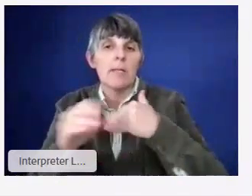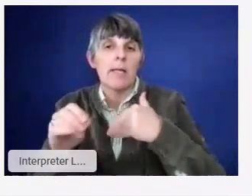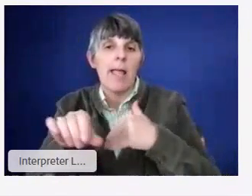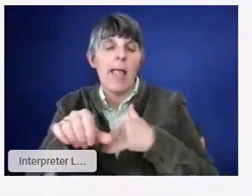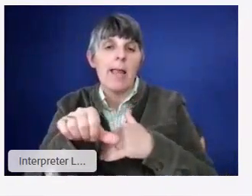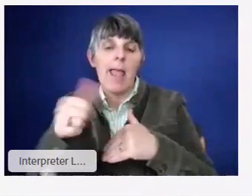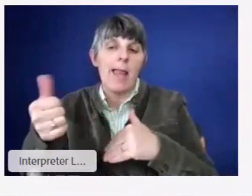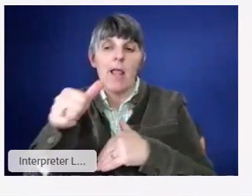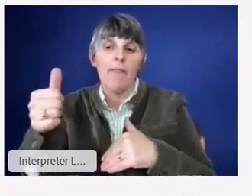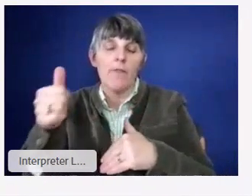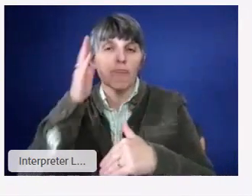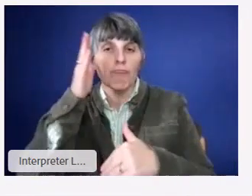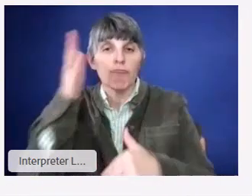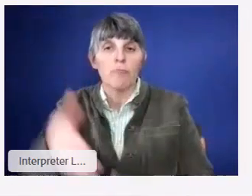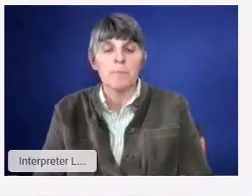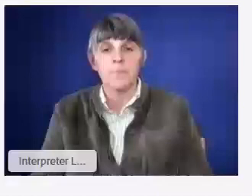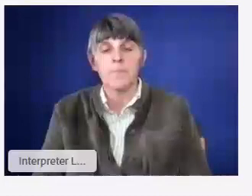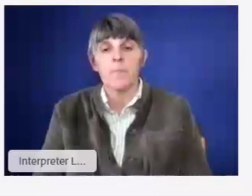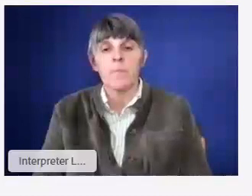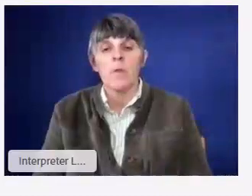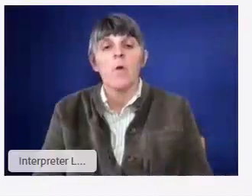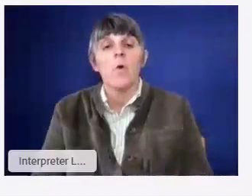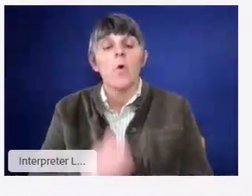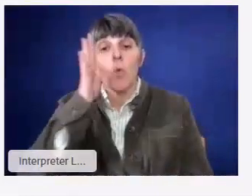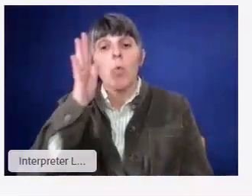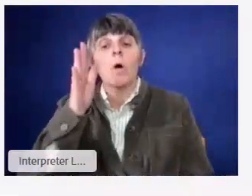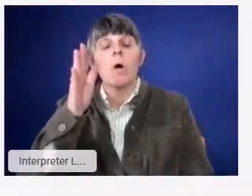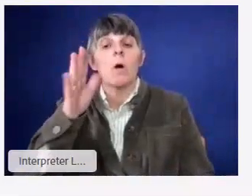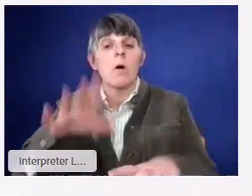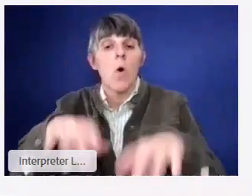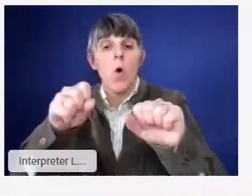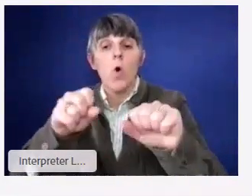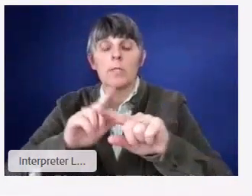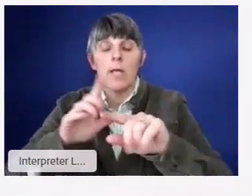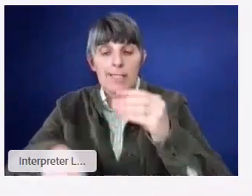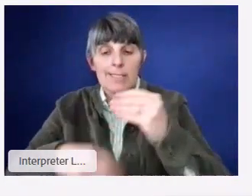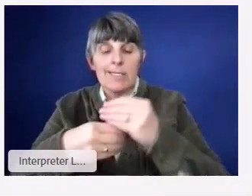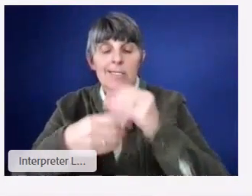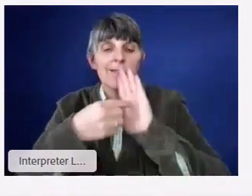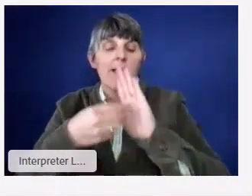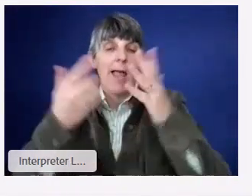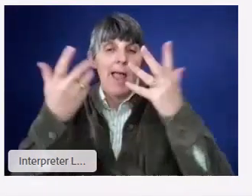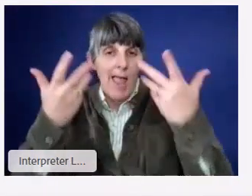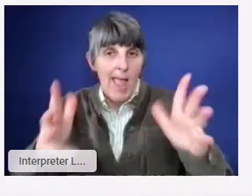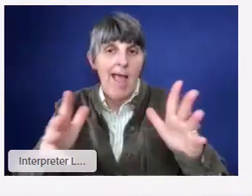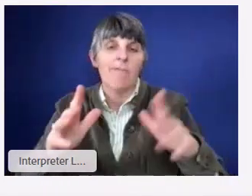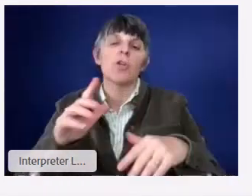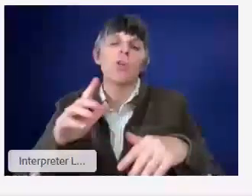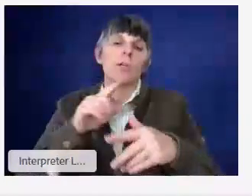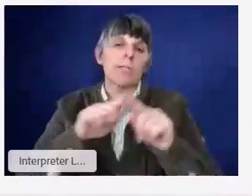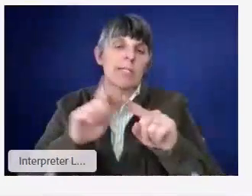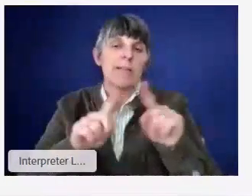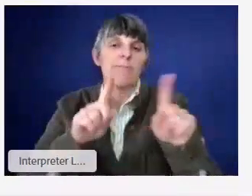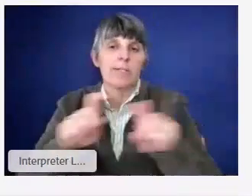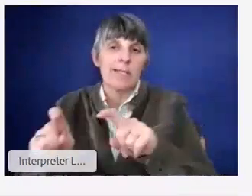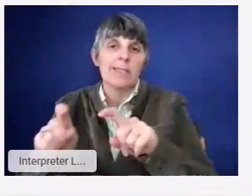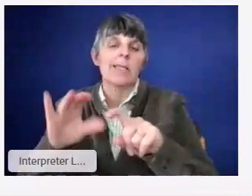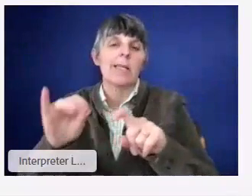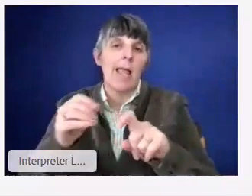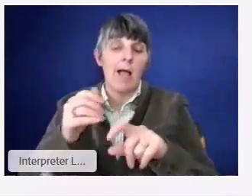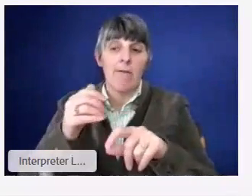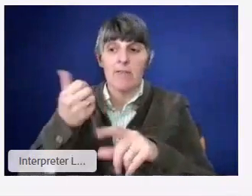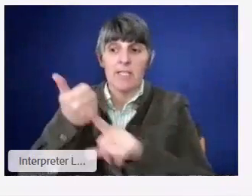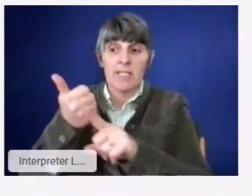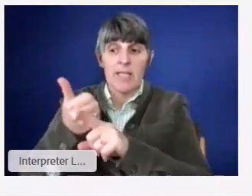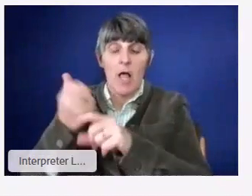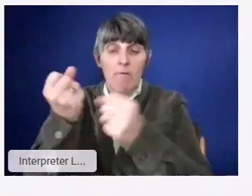features. We'll hold additional demonstrations after delivery and testing of the self-driving shuttle. The